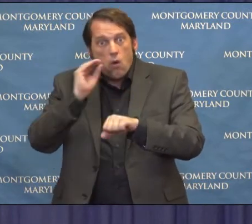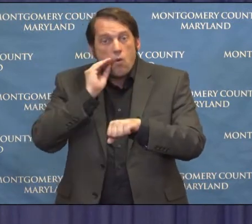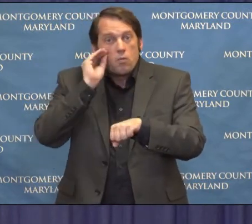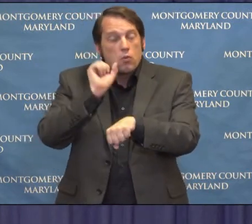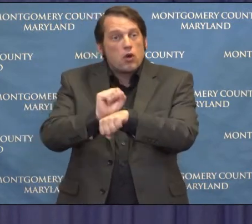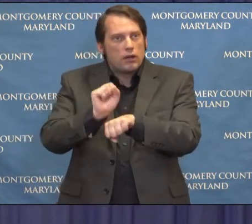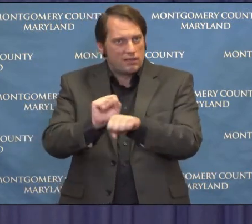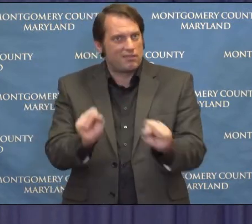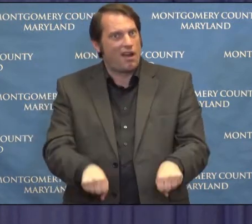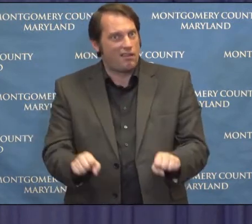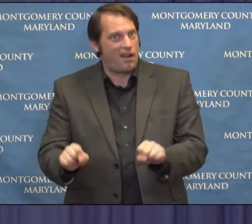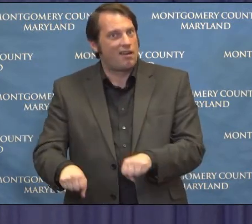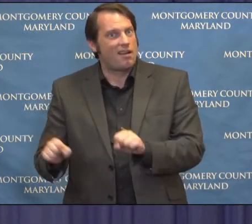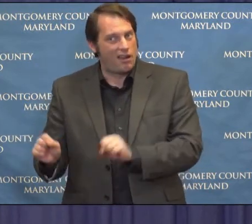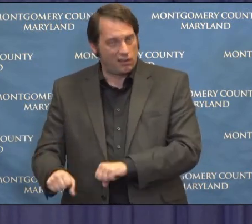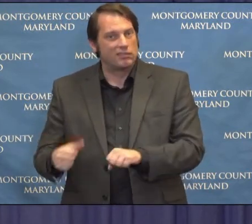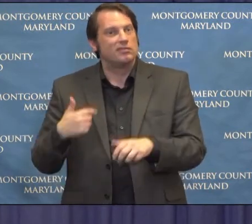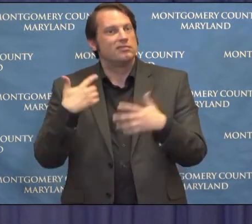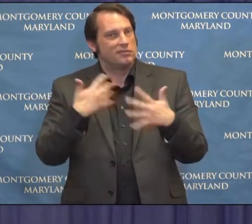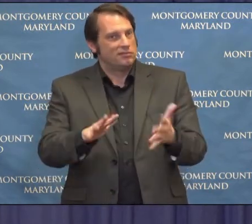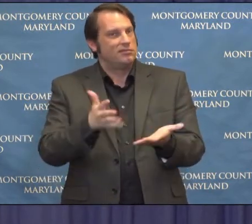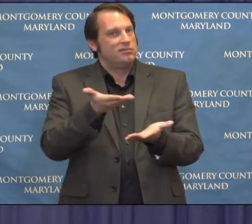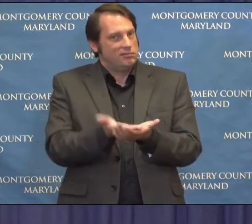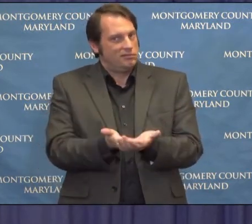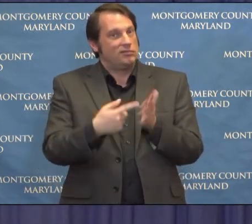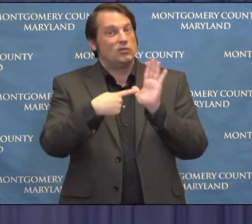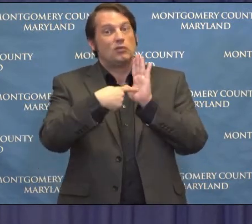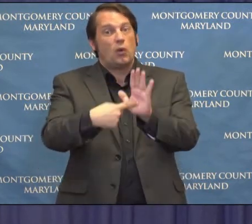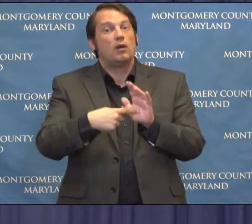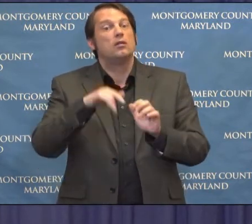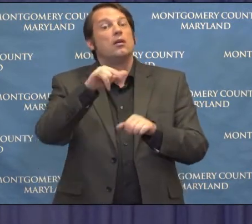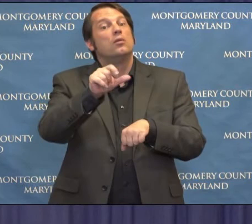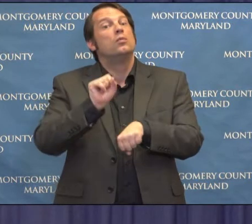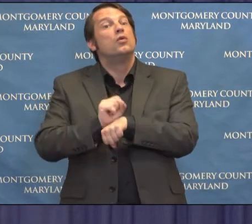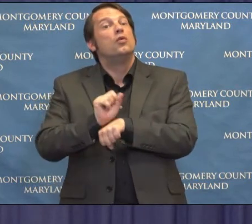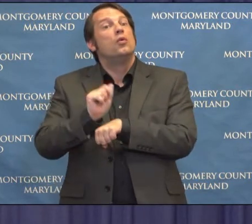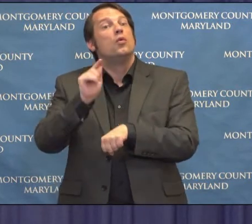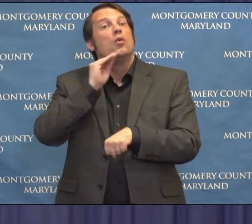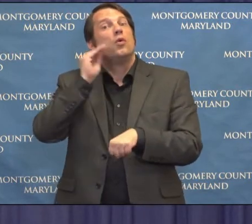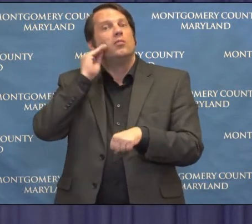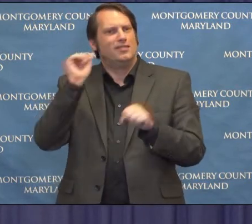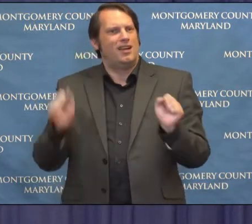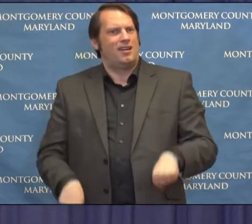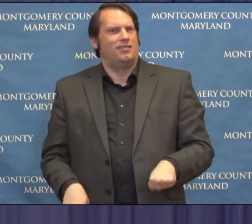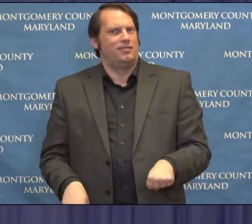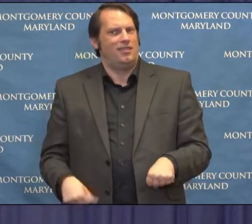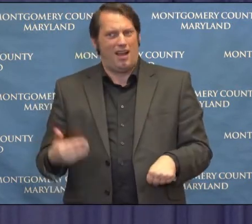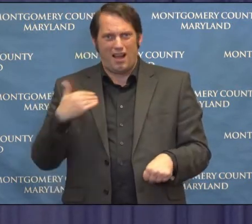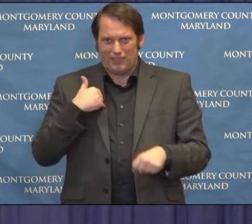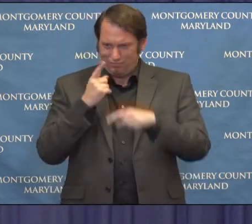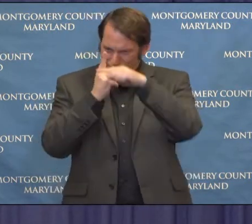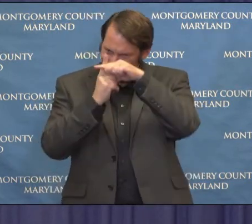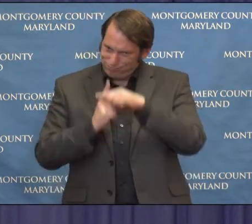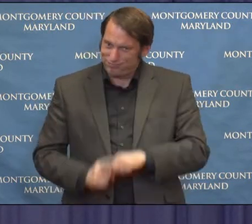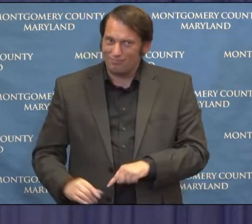be accomplished in teleworking, there are a lot of advantages to teleworking. It takes cars off the road, it reduces